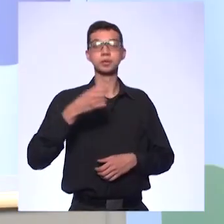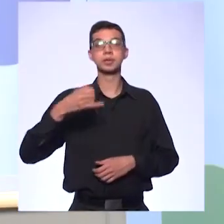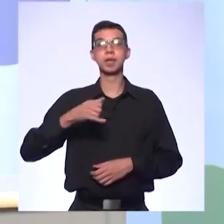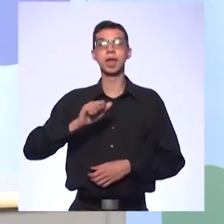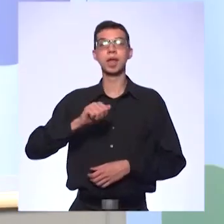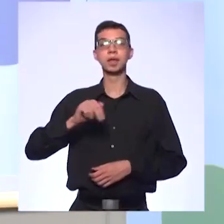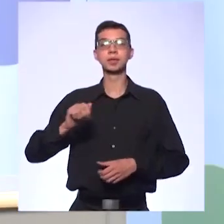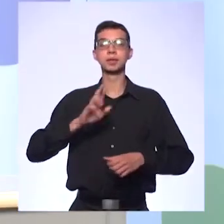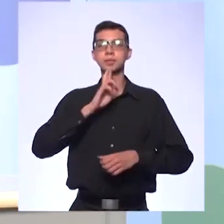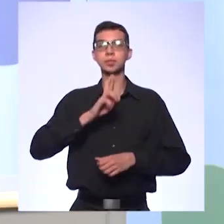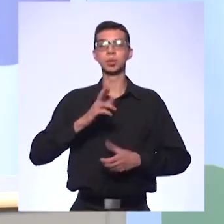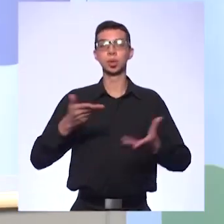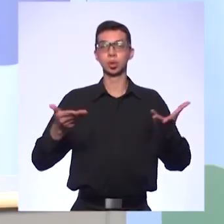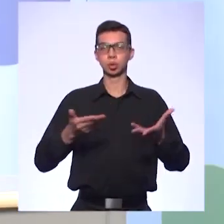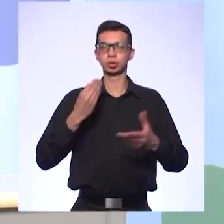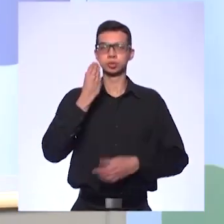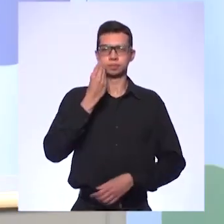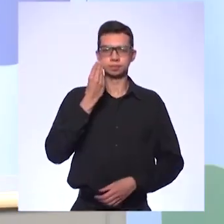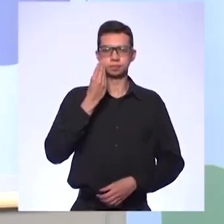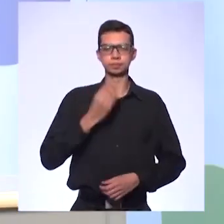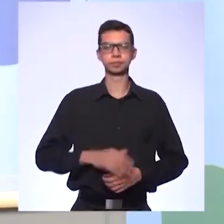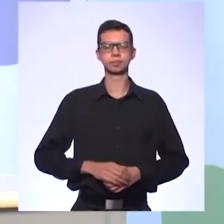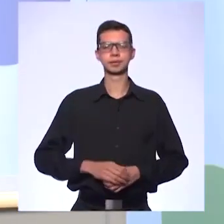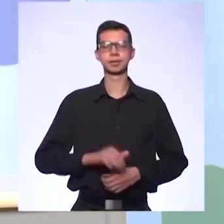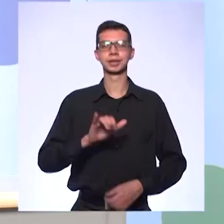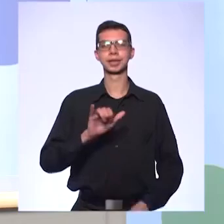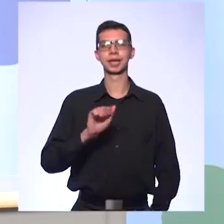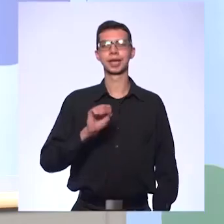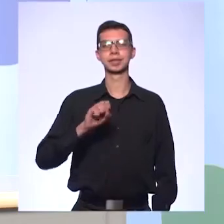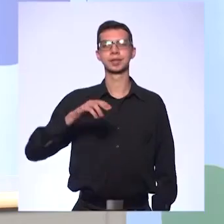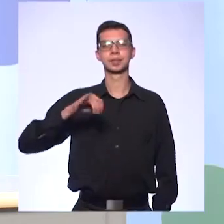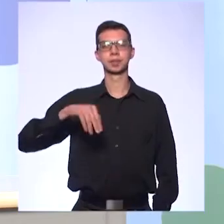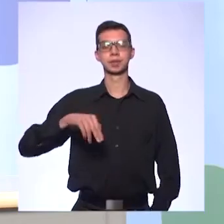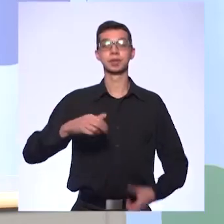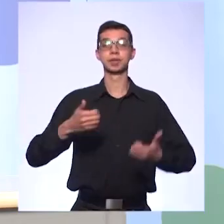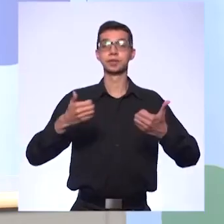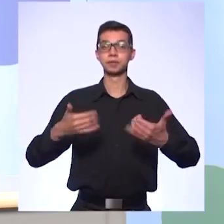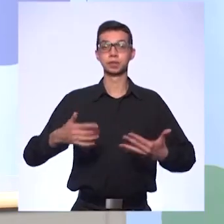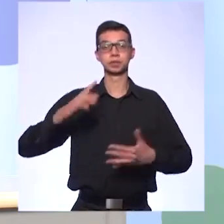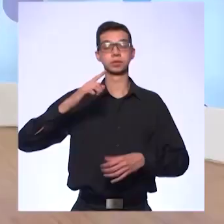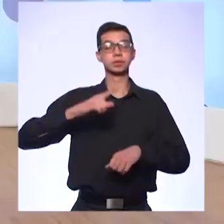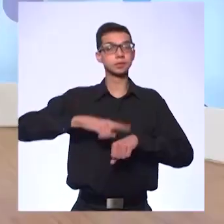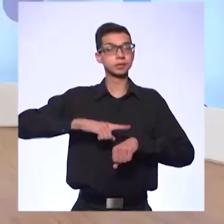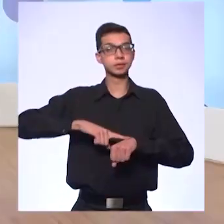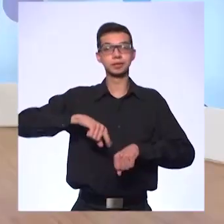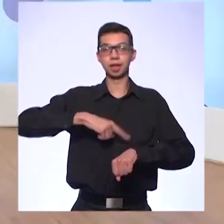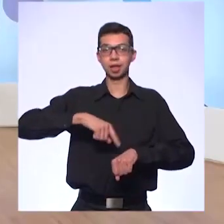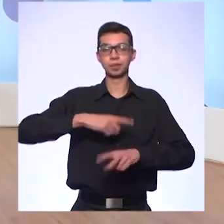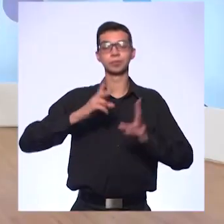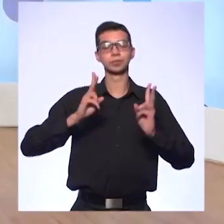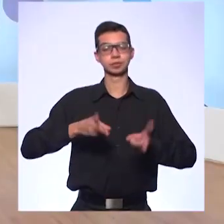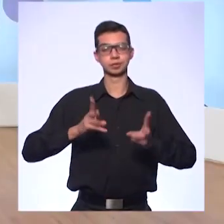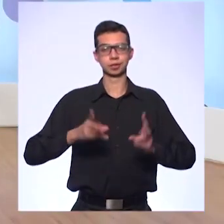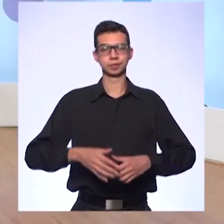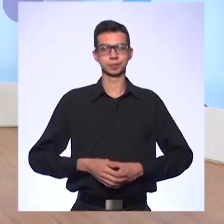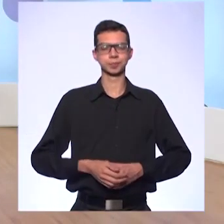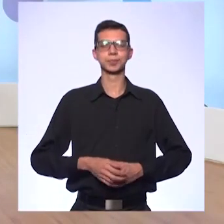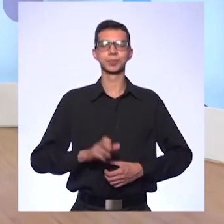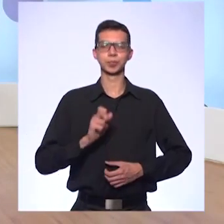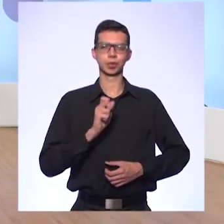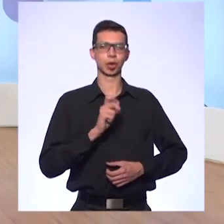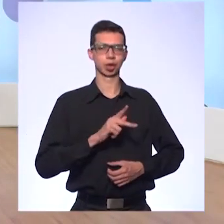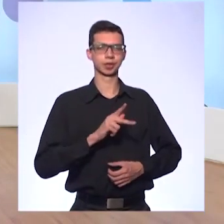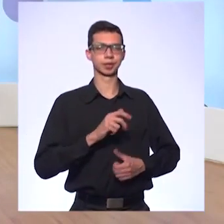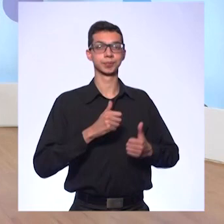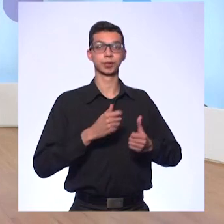fez um experimento today. A Yasmin, all the time. Isso. Então, a gente vai retomar as respostas de vocês.